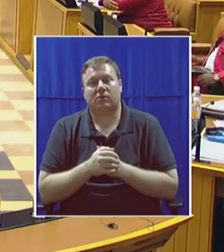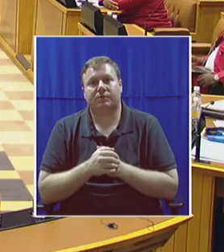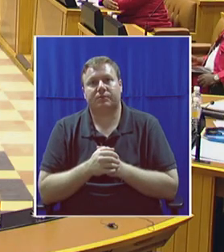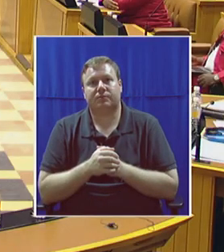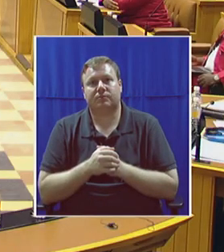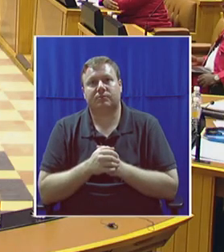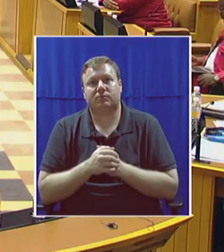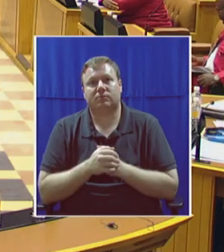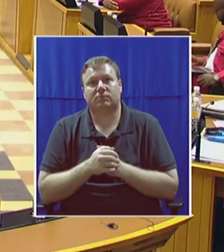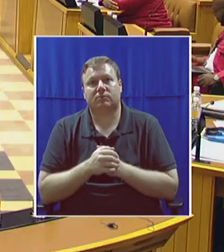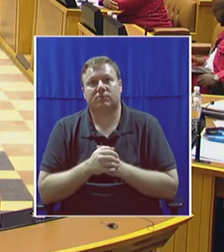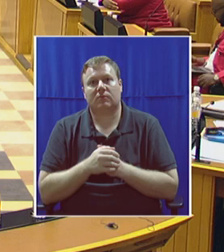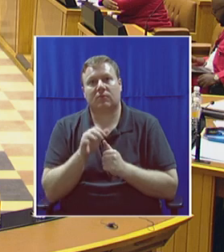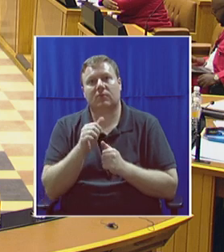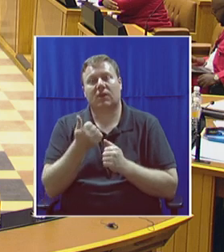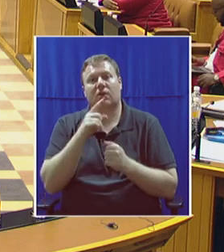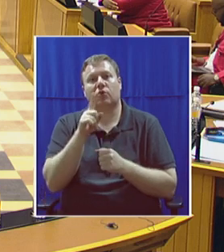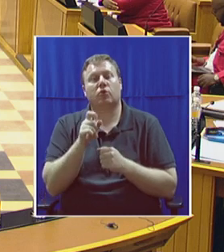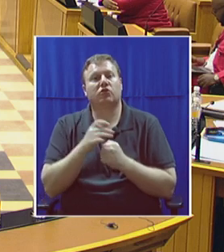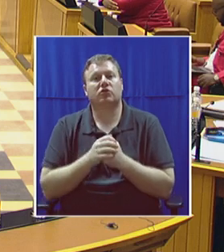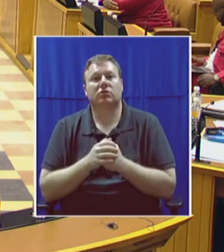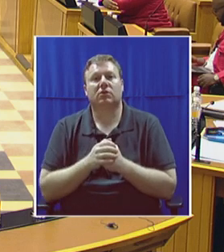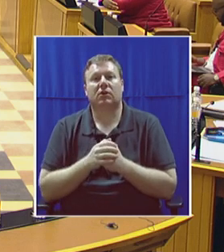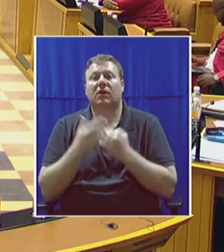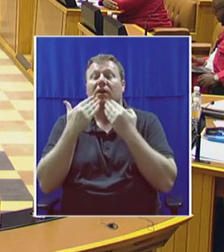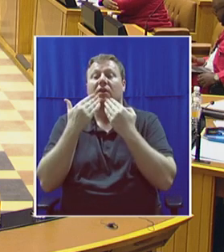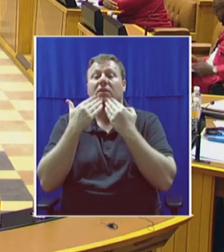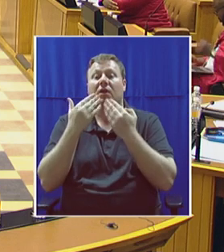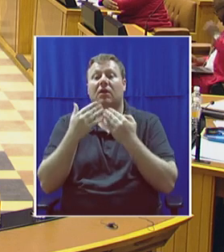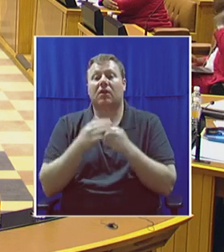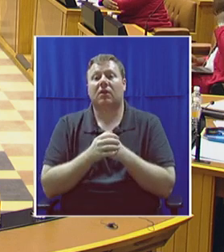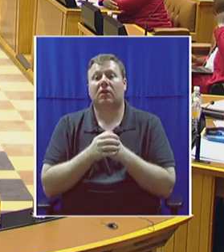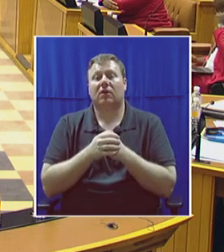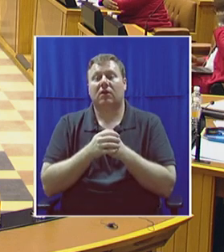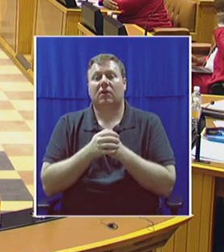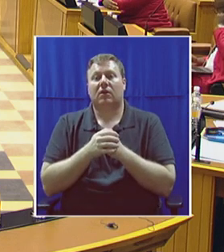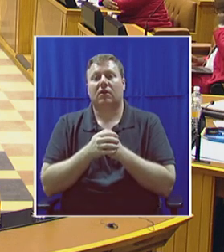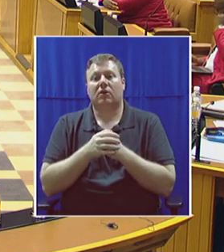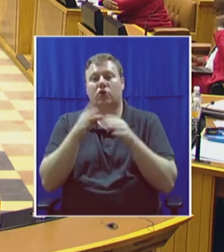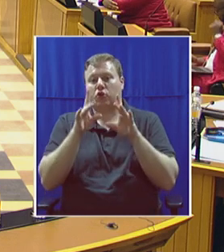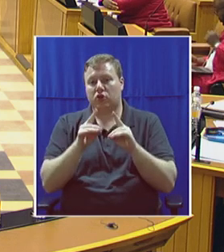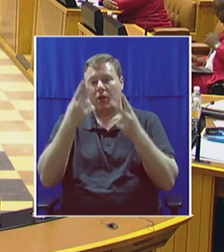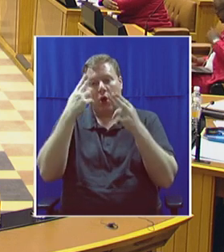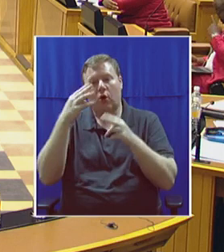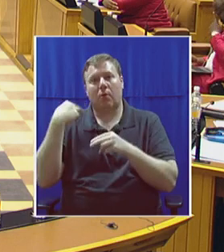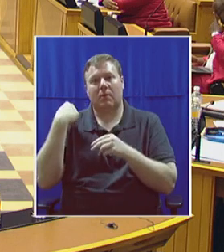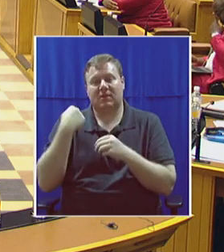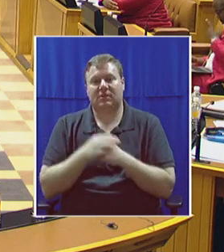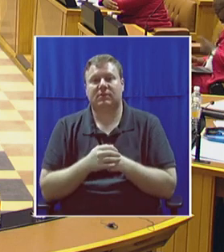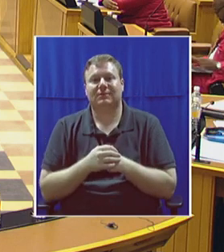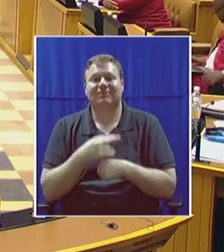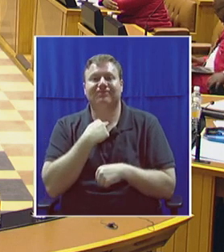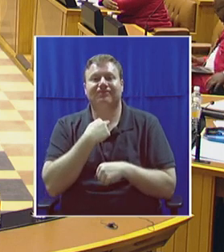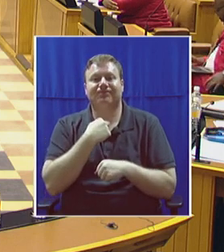happening thanks uh house chair Deputy Minister I mean honorable minister in light of the unfortunate events with